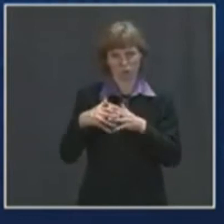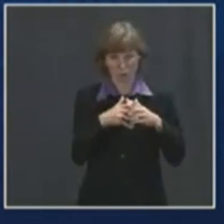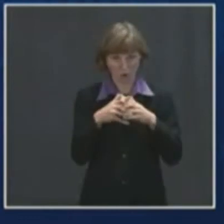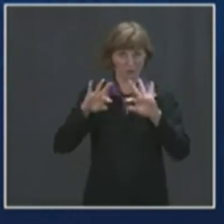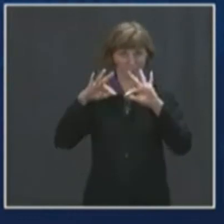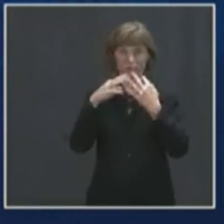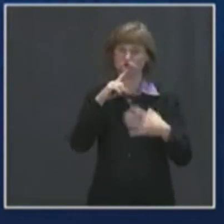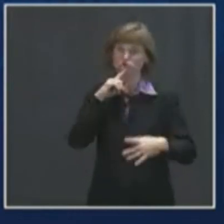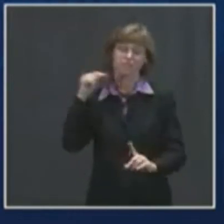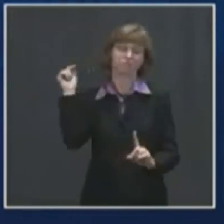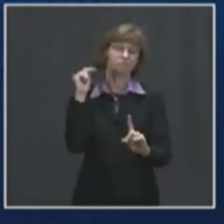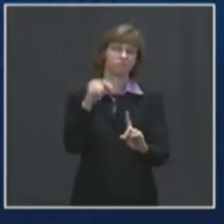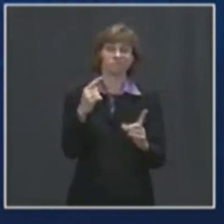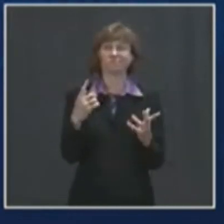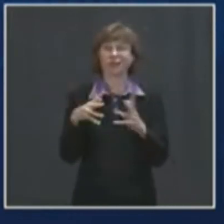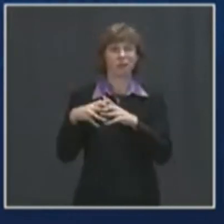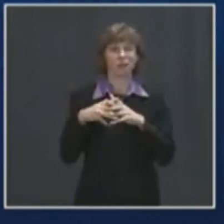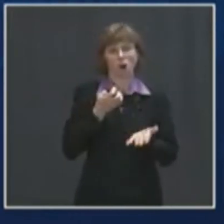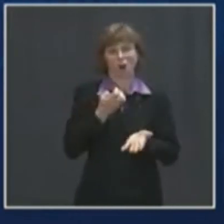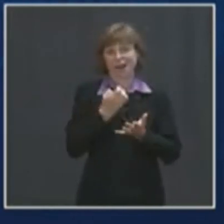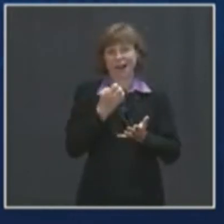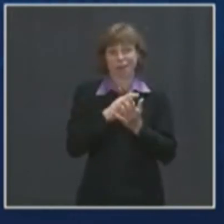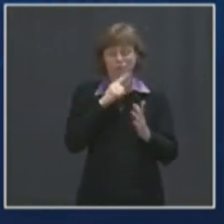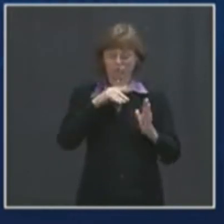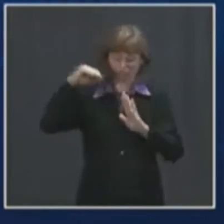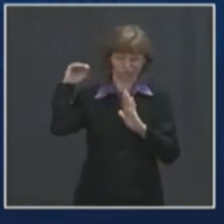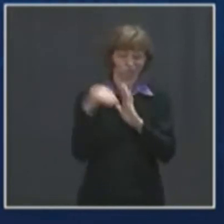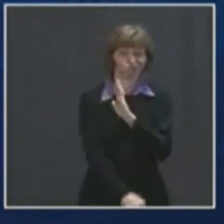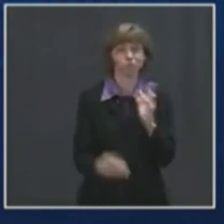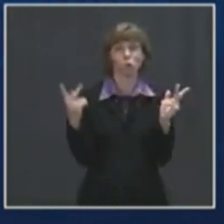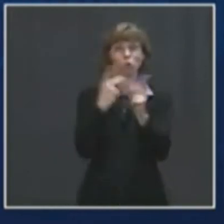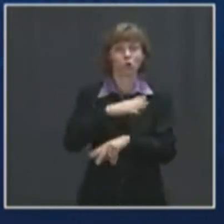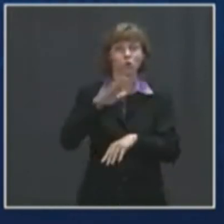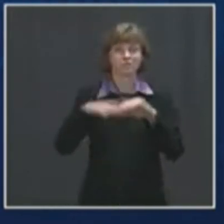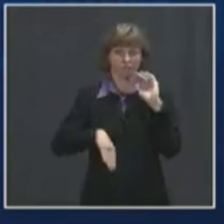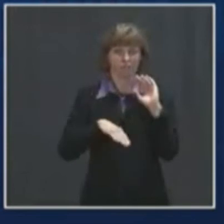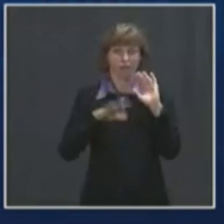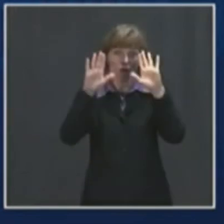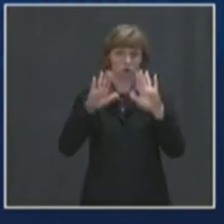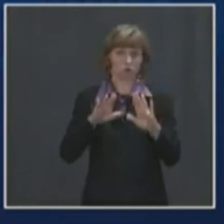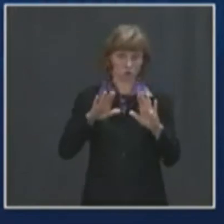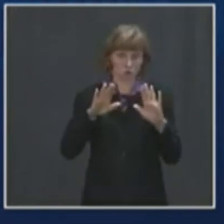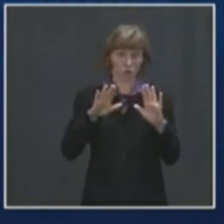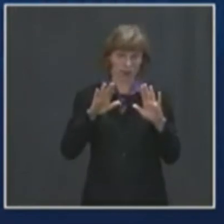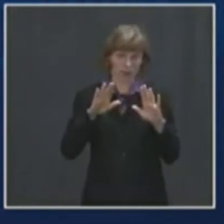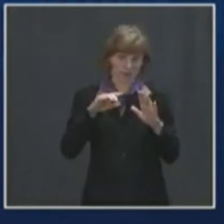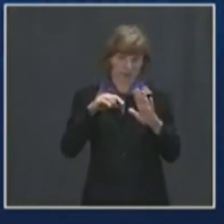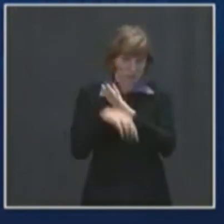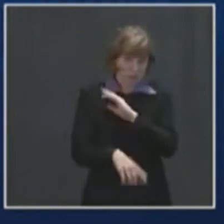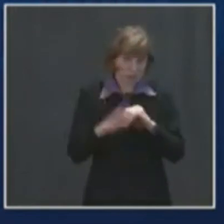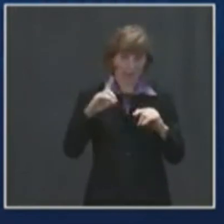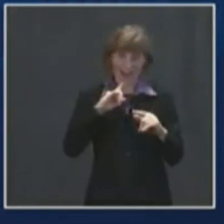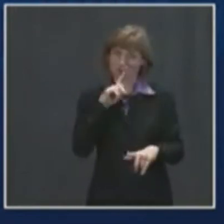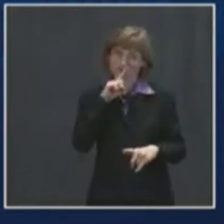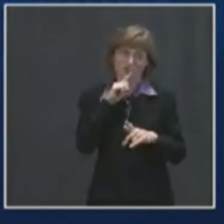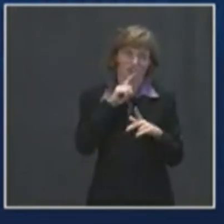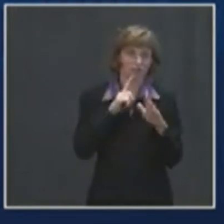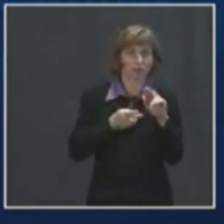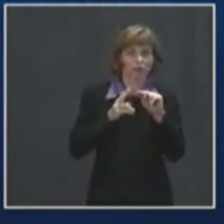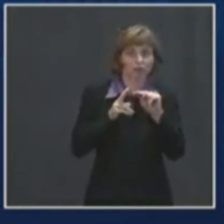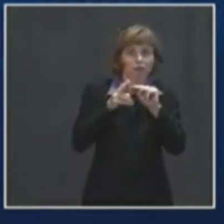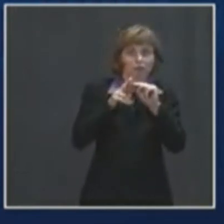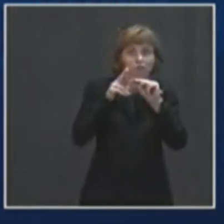out of a hole worse than the depths of the Great Recession moving at a crawling pace. Today we're joined by a member of the Council of Economic